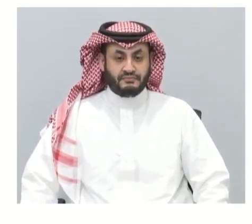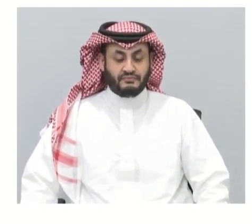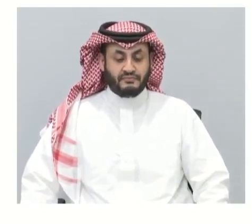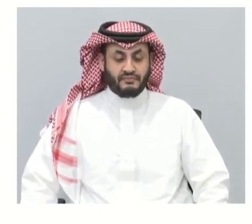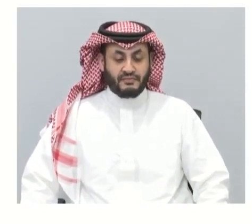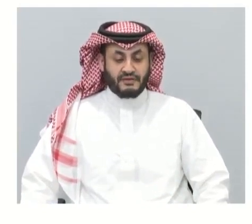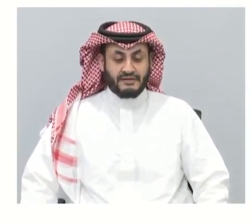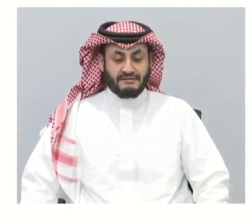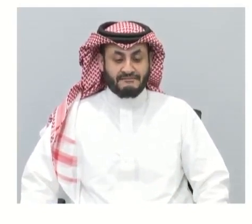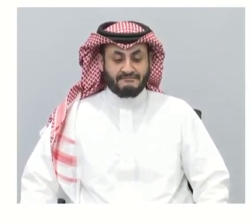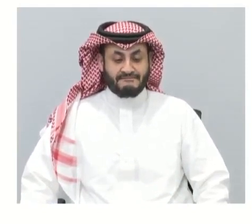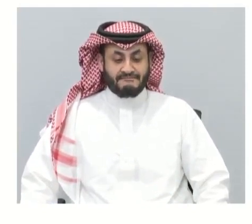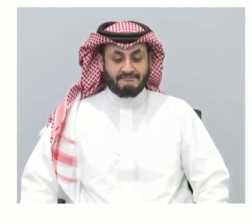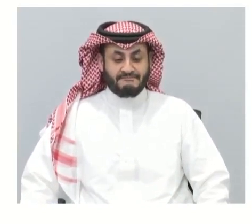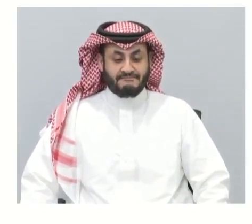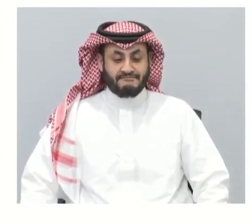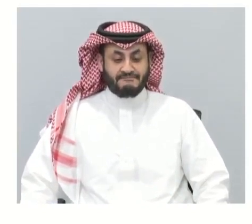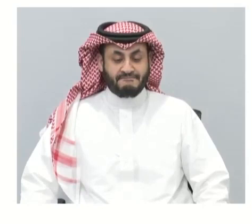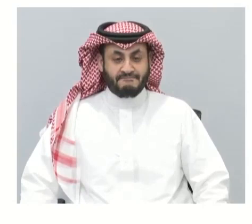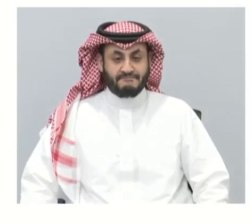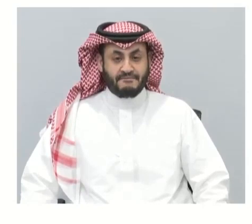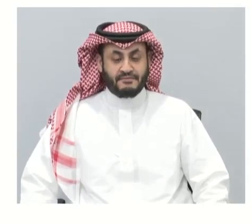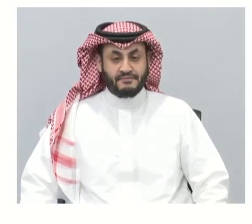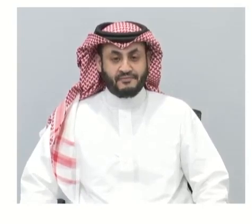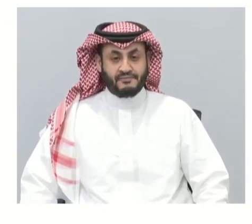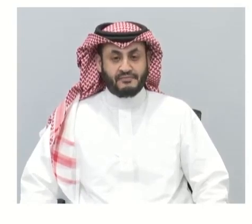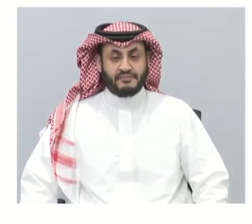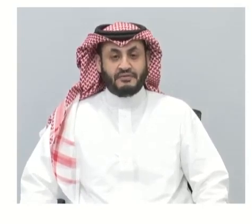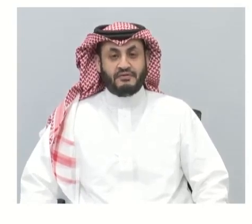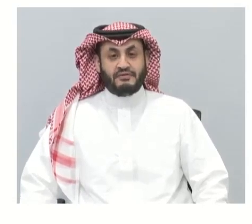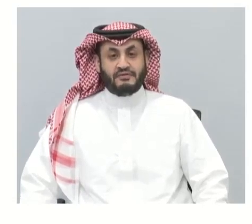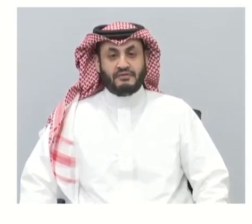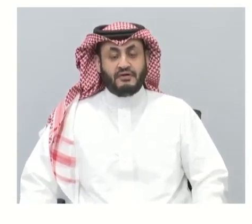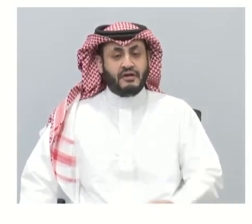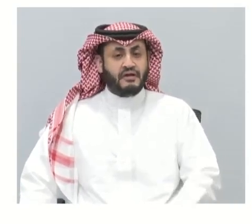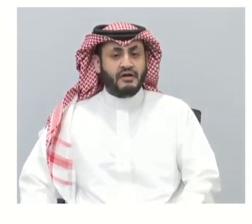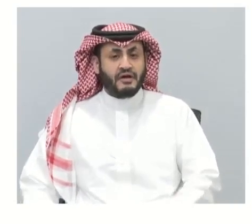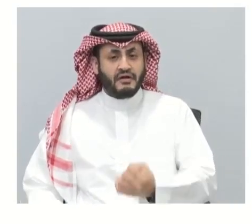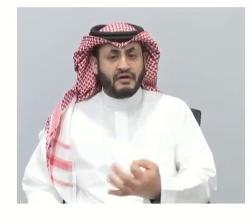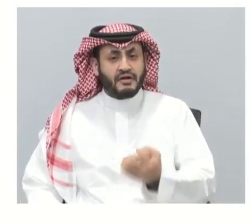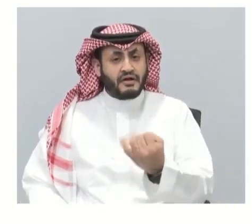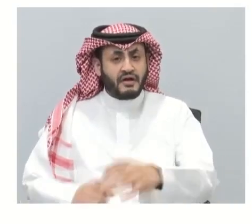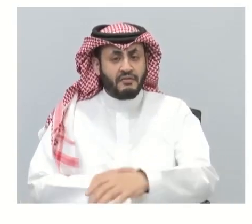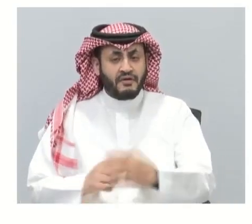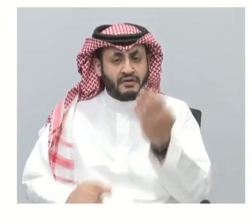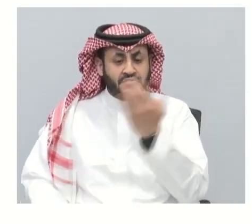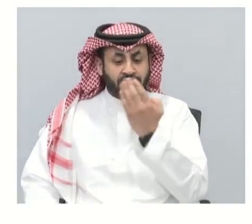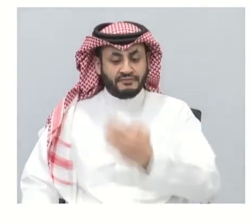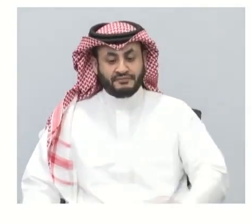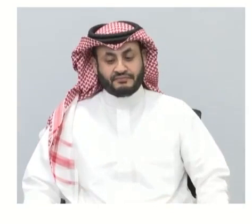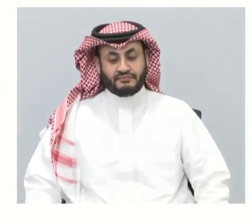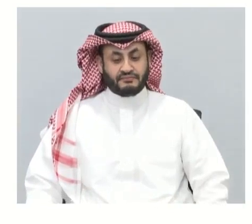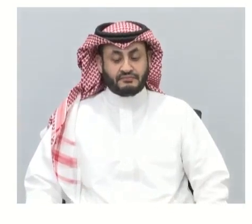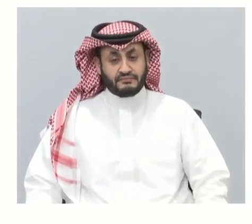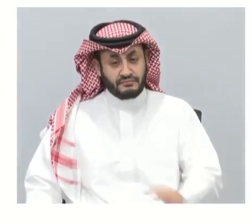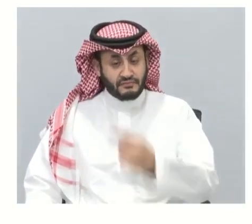10 years. So, the examples here, how long have you been reading that book? Shanan has been reading